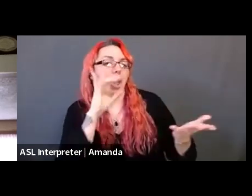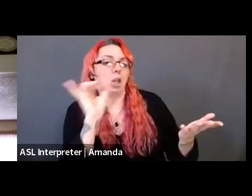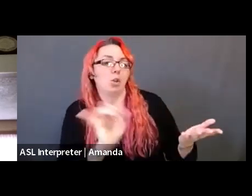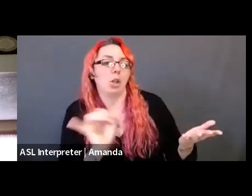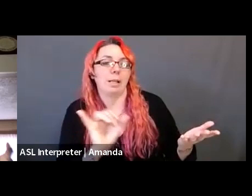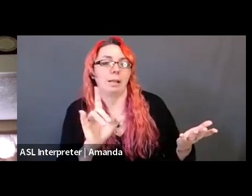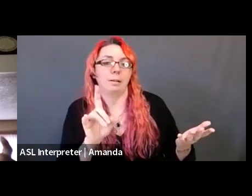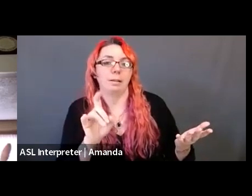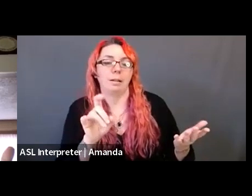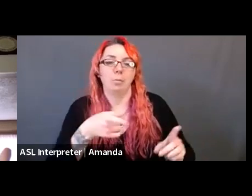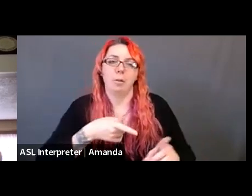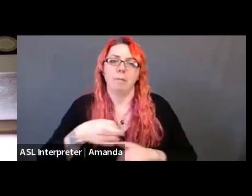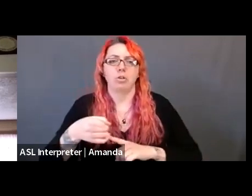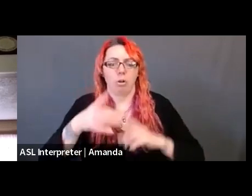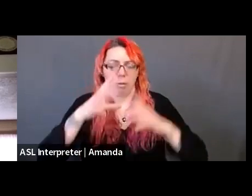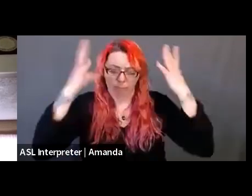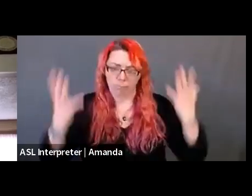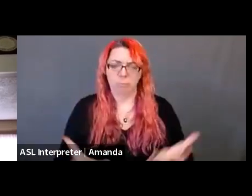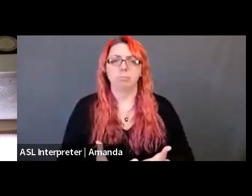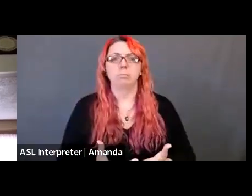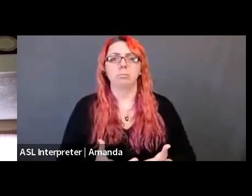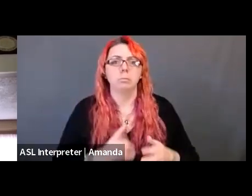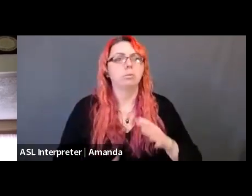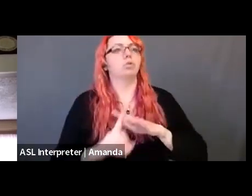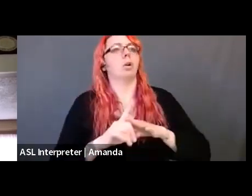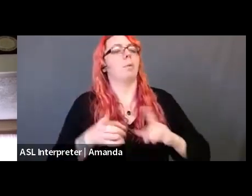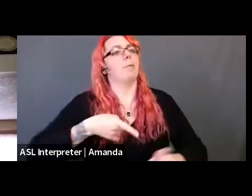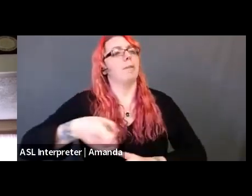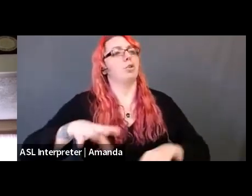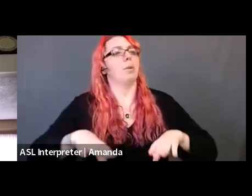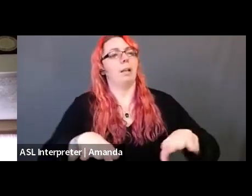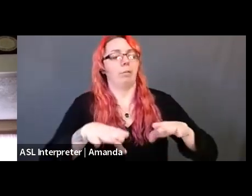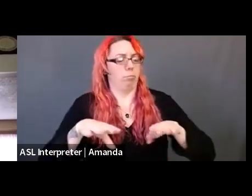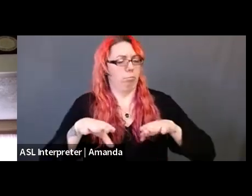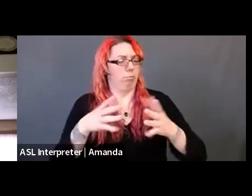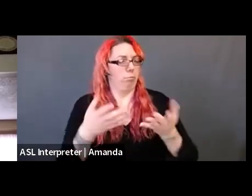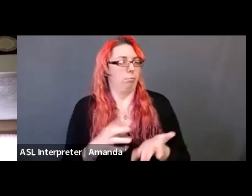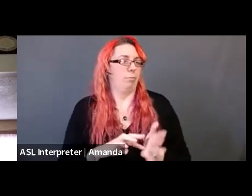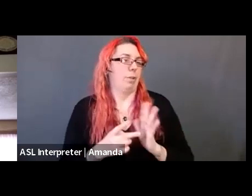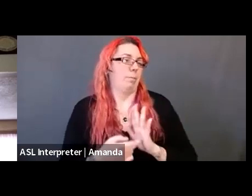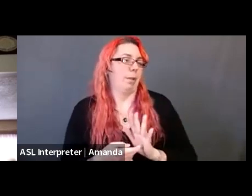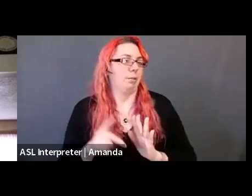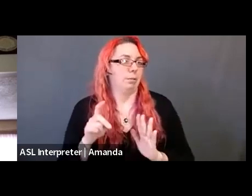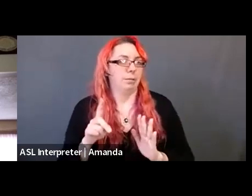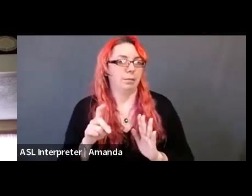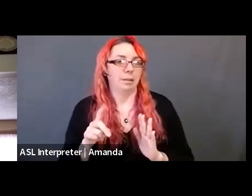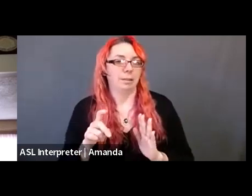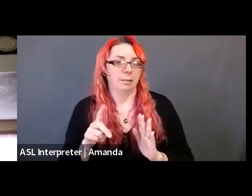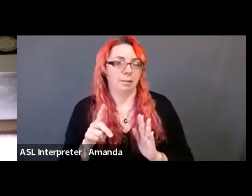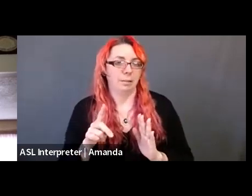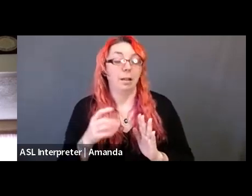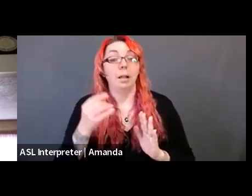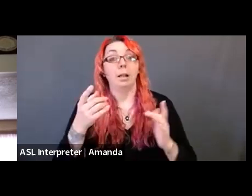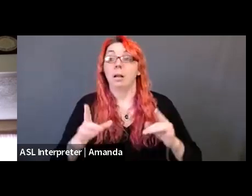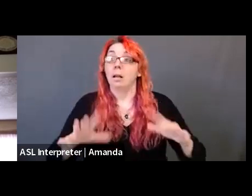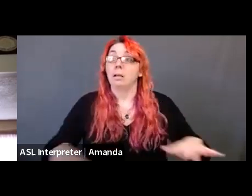like in terms of the culture that we're creating, right? In terms of how do we have these engagements around shifting paradigms for